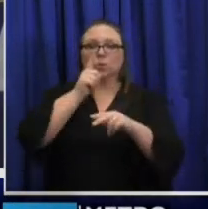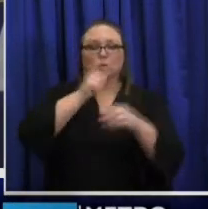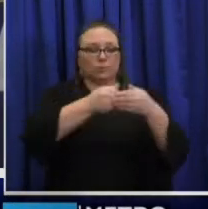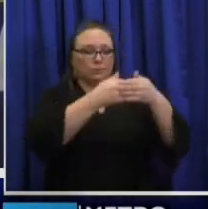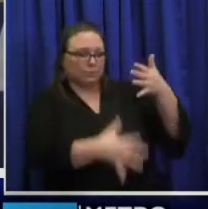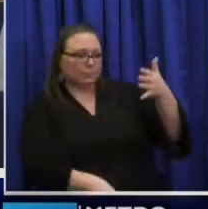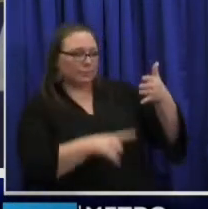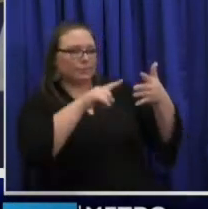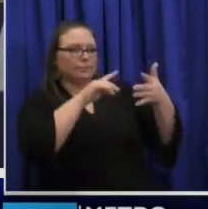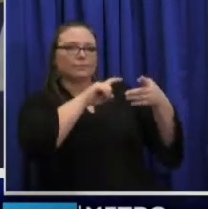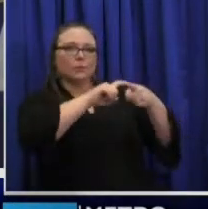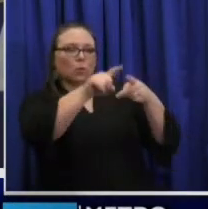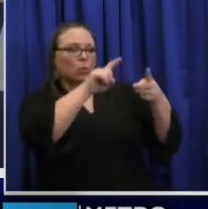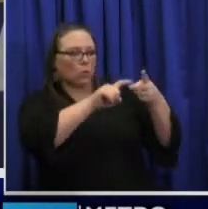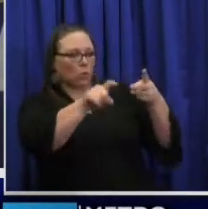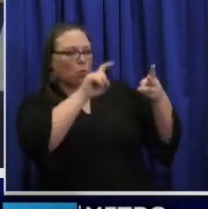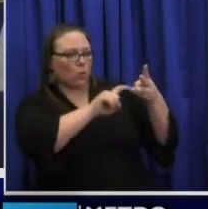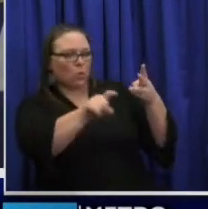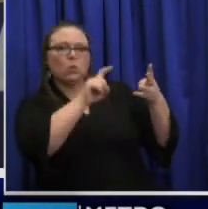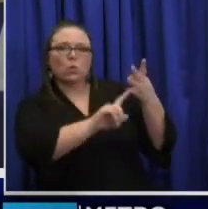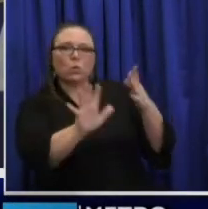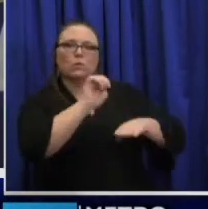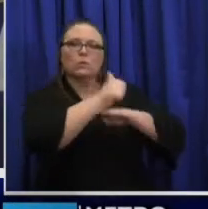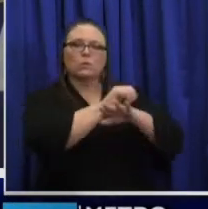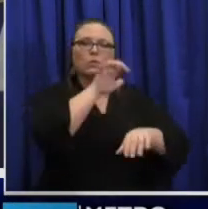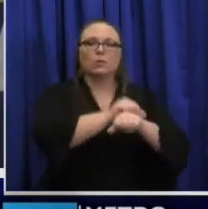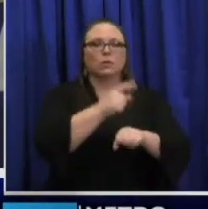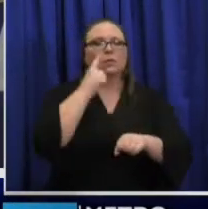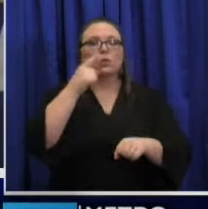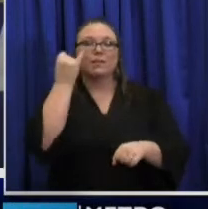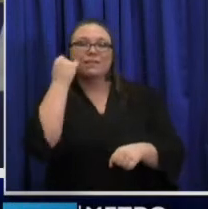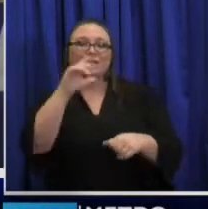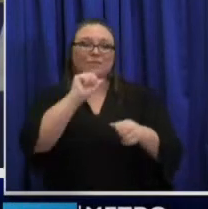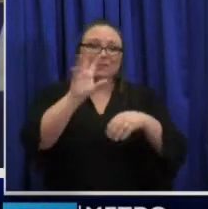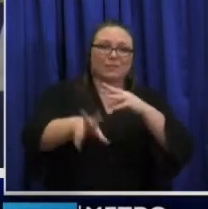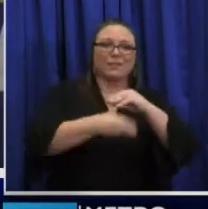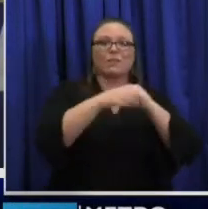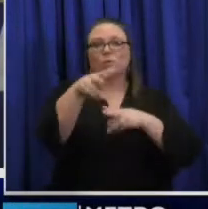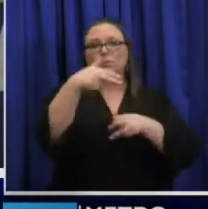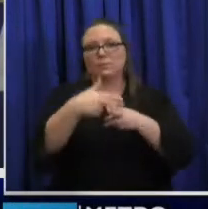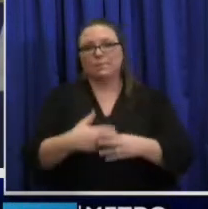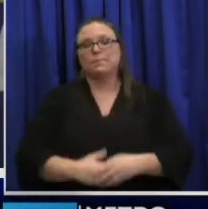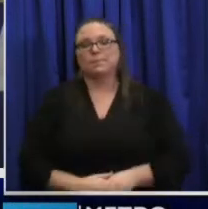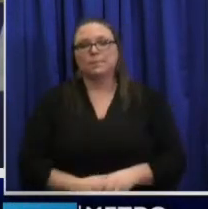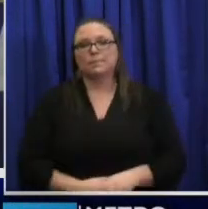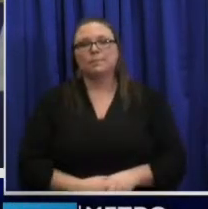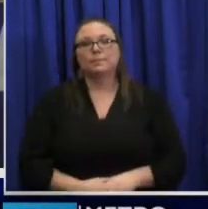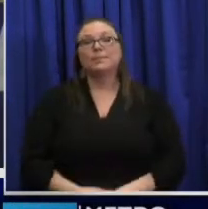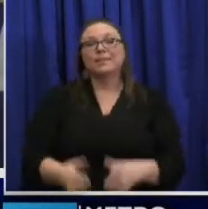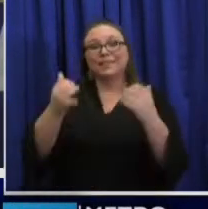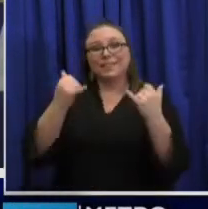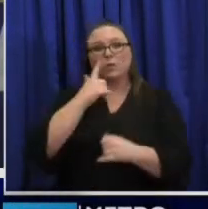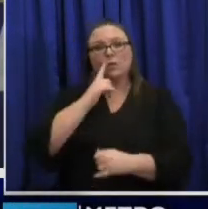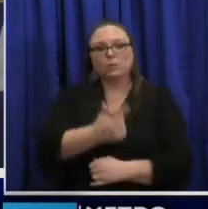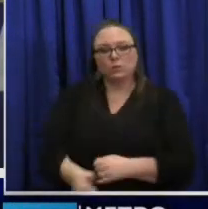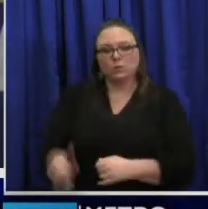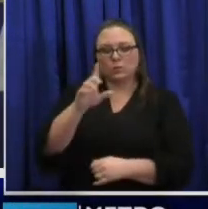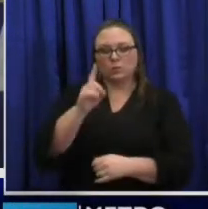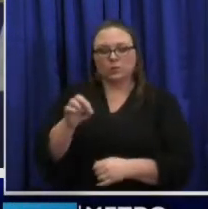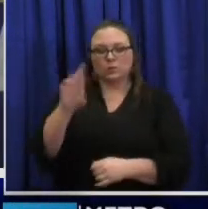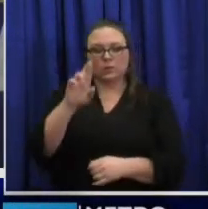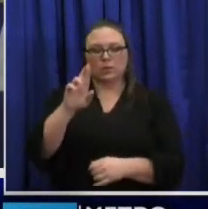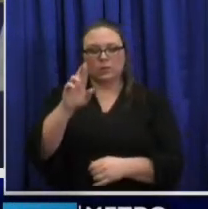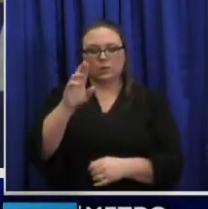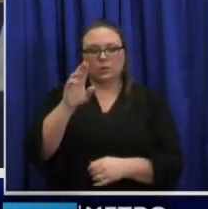and scheduling these appointments for those that are still on that list. Now, I would like to turn it over to